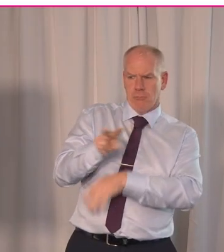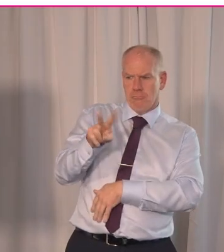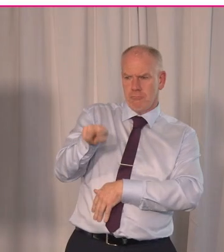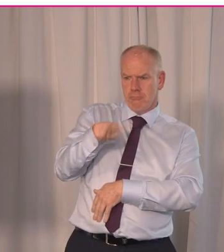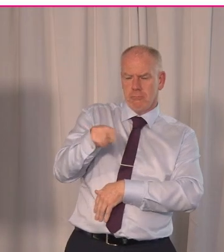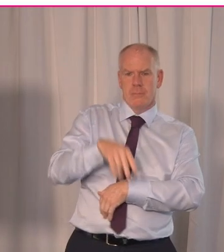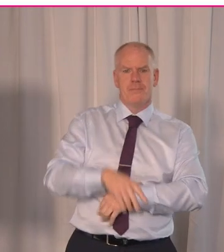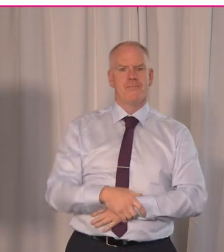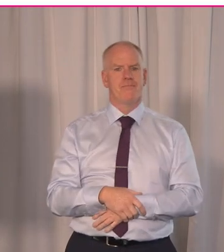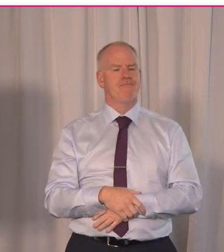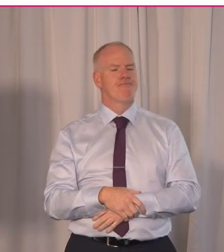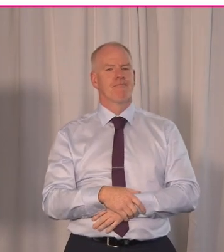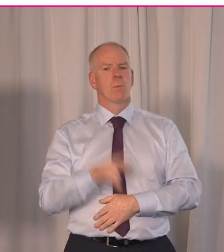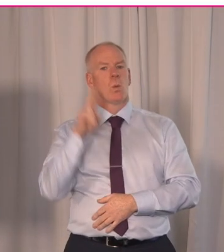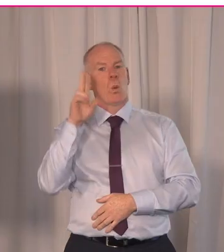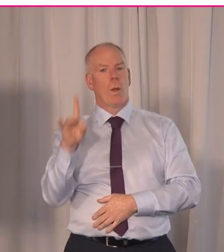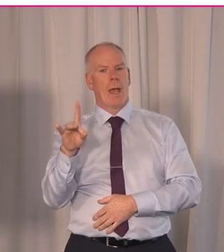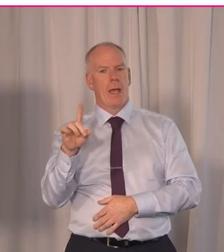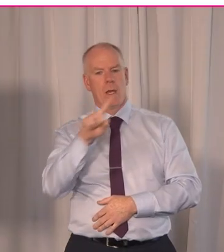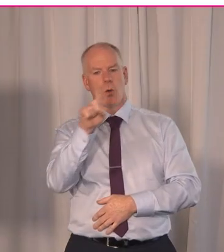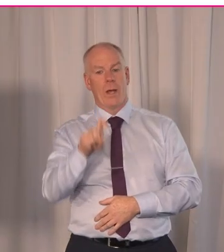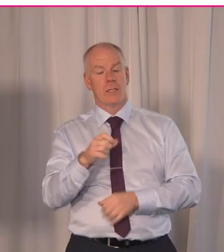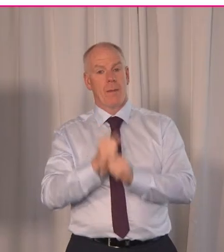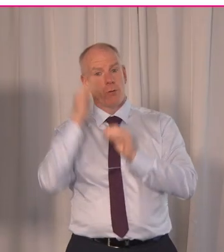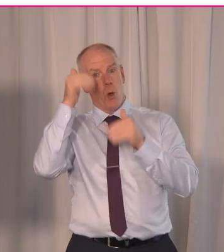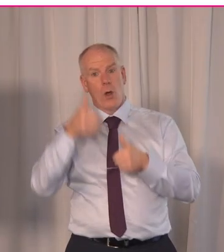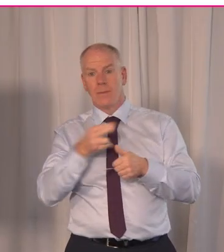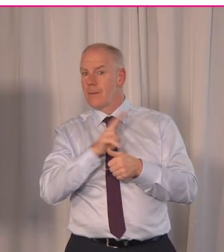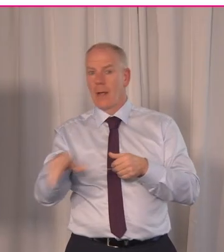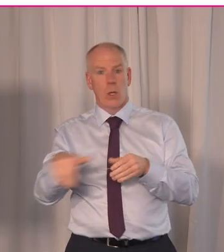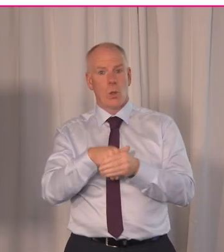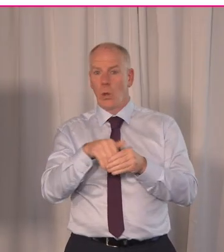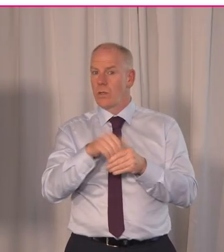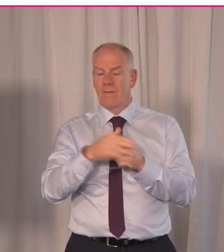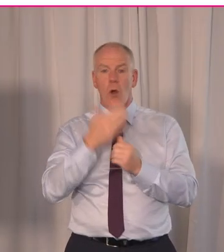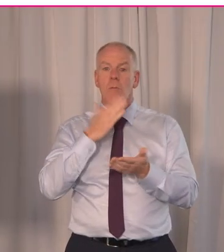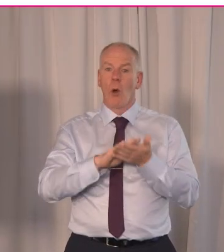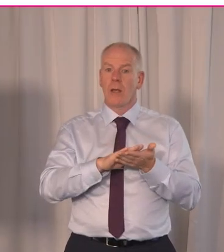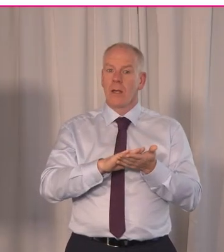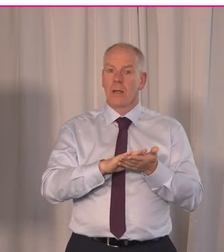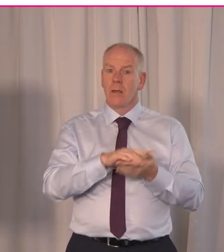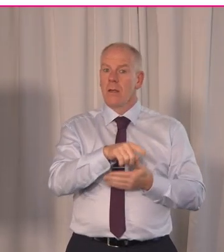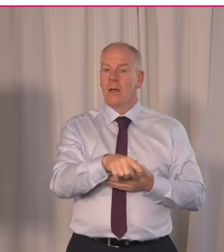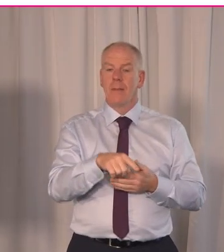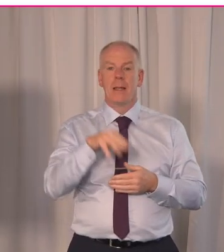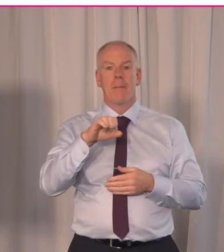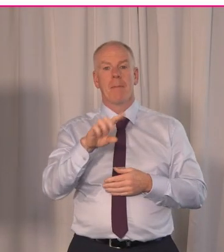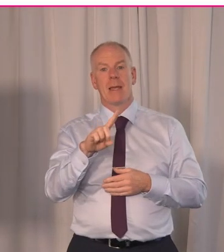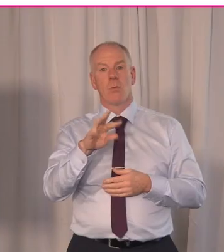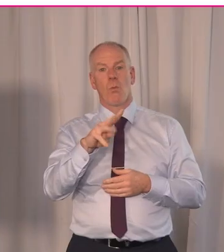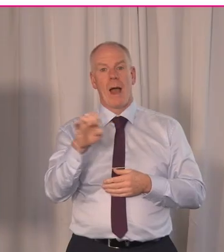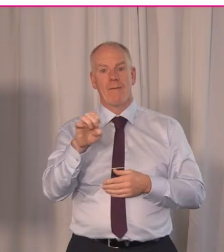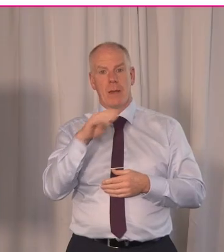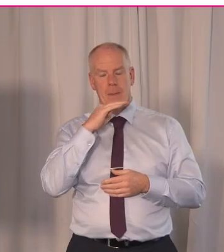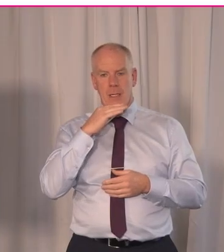So in the UK, questioning about autism is not actually included in the booking appointment. So midwives rely on women